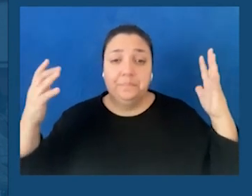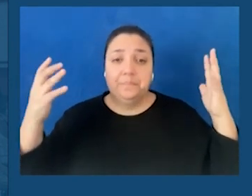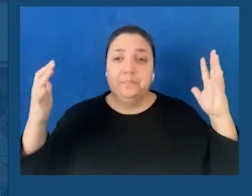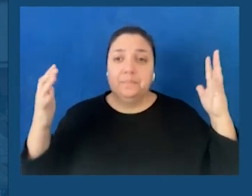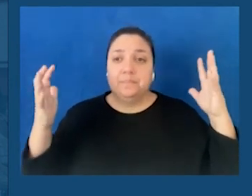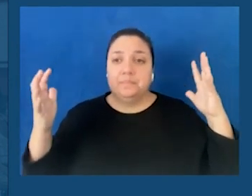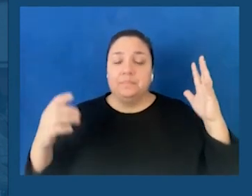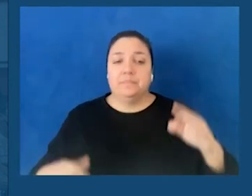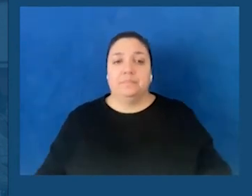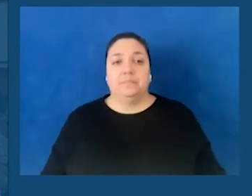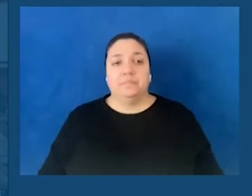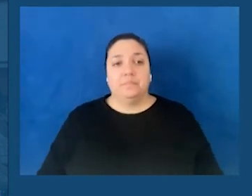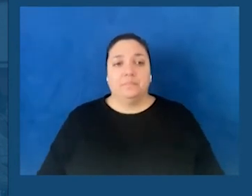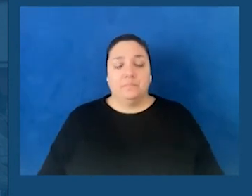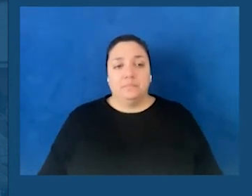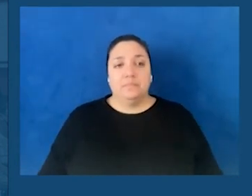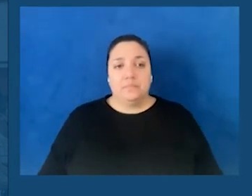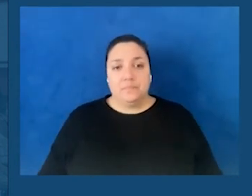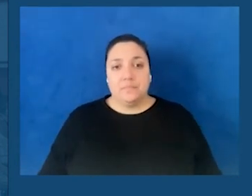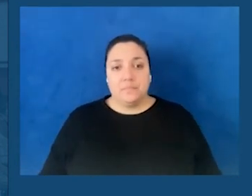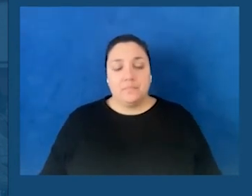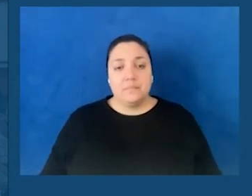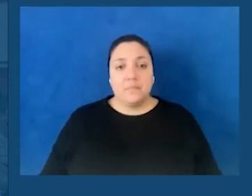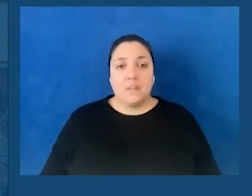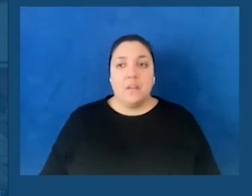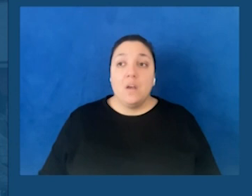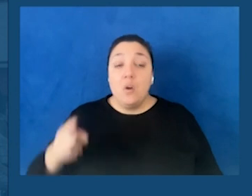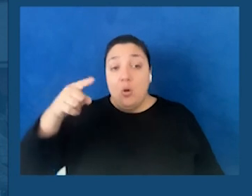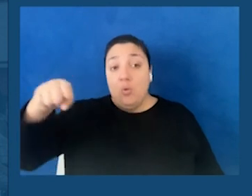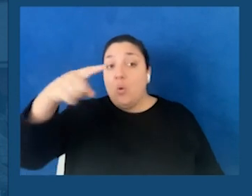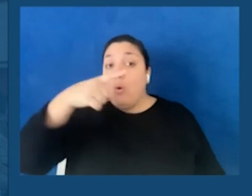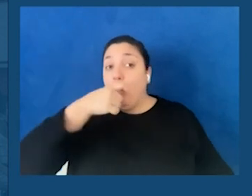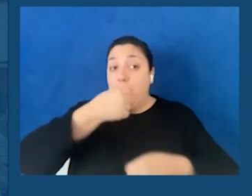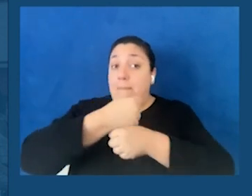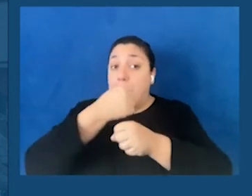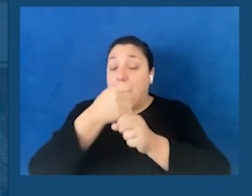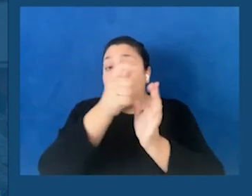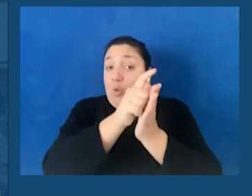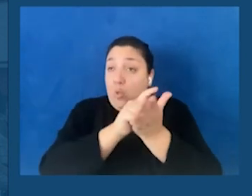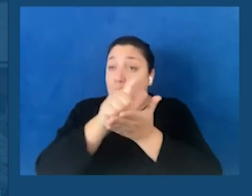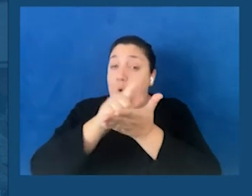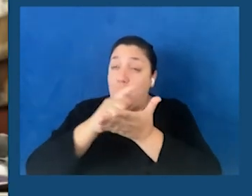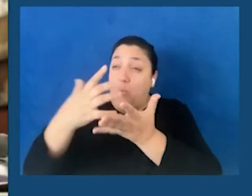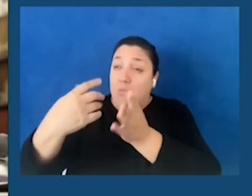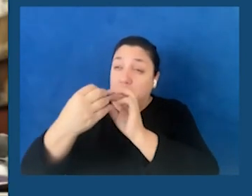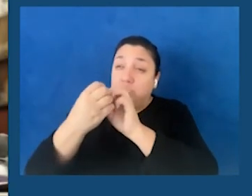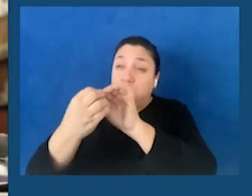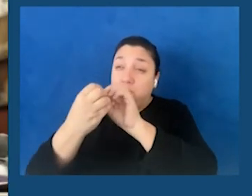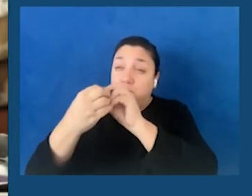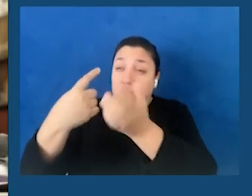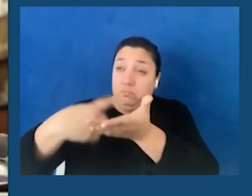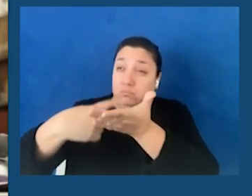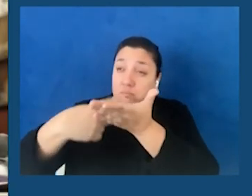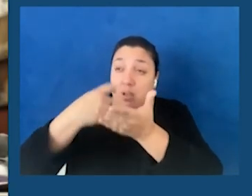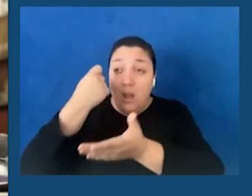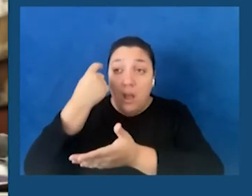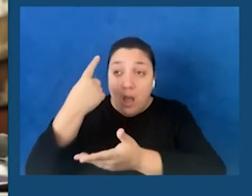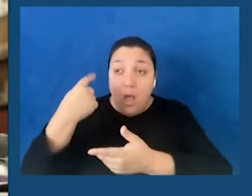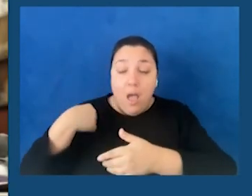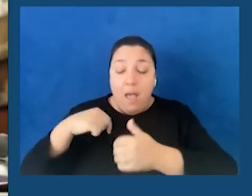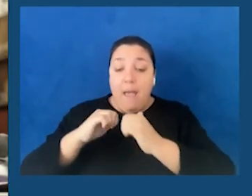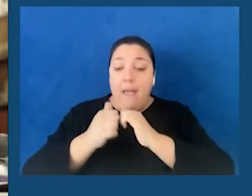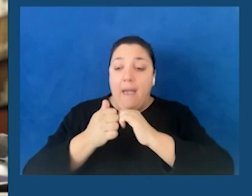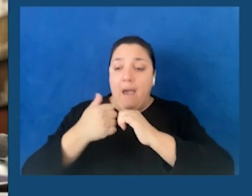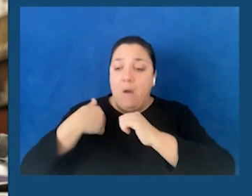So I want to have the conversations with our legislators in a thoughtful way to talk about the fact that our funding formulas are based